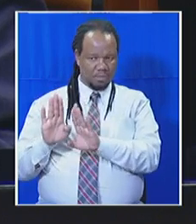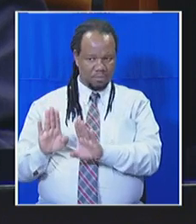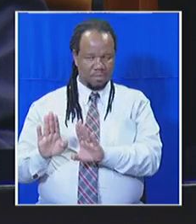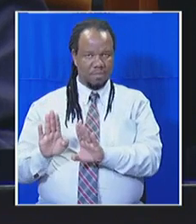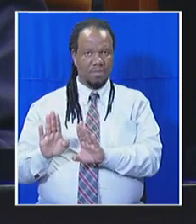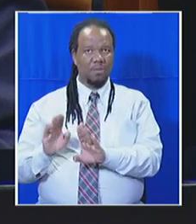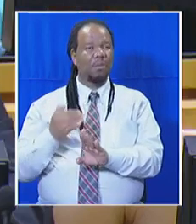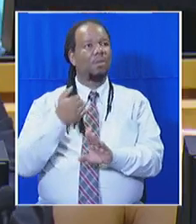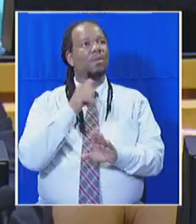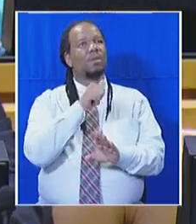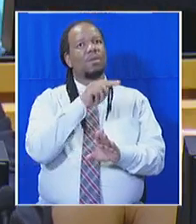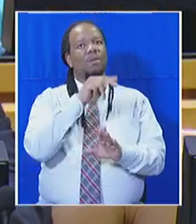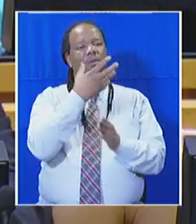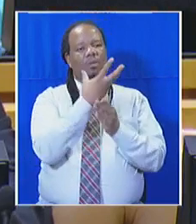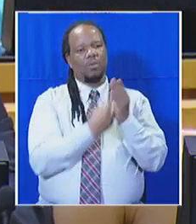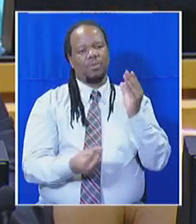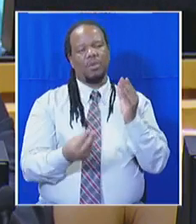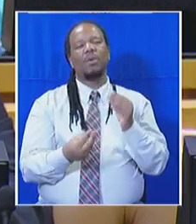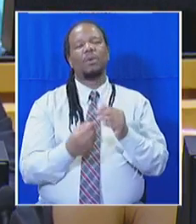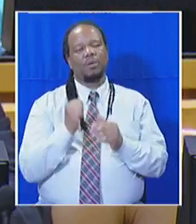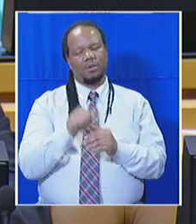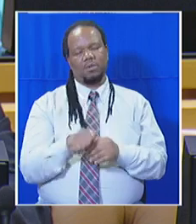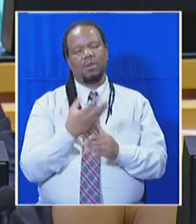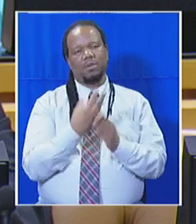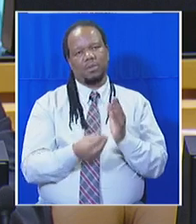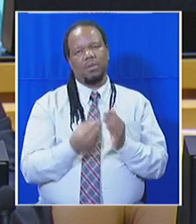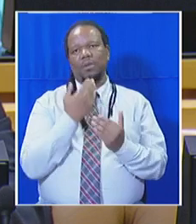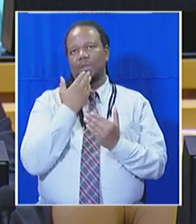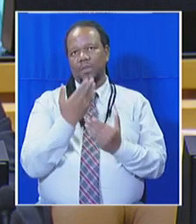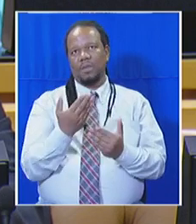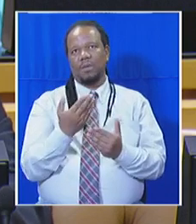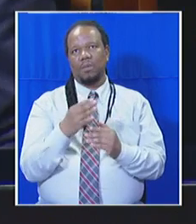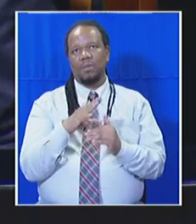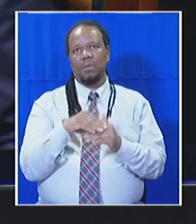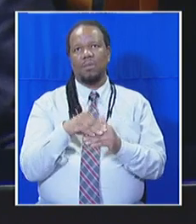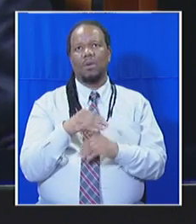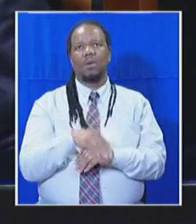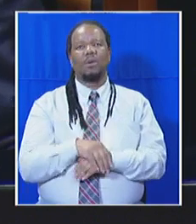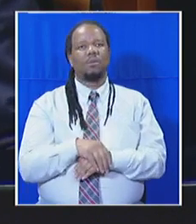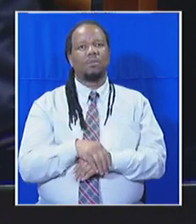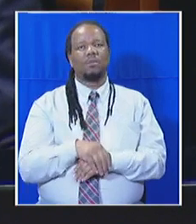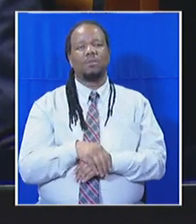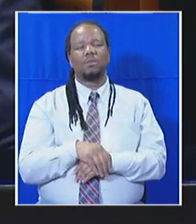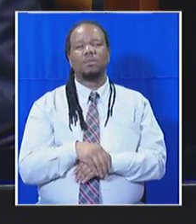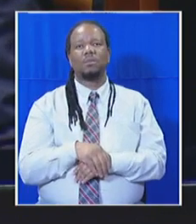I withdraw. Thank you, Honorable. Thank you, Honorable Chief Whip. Honorable members,